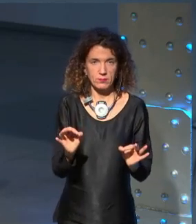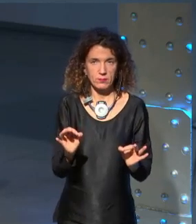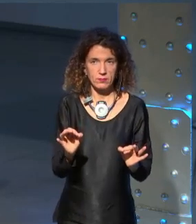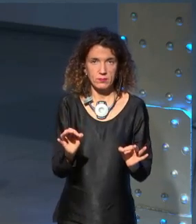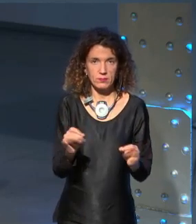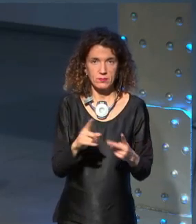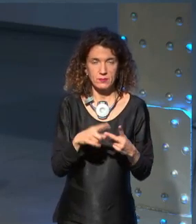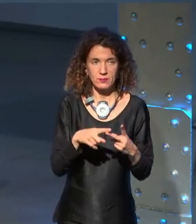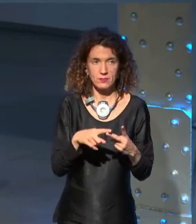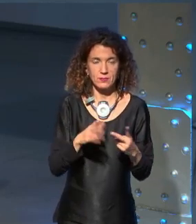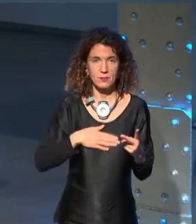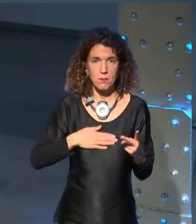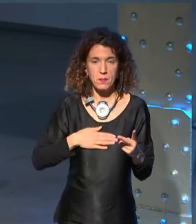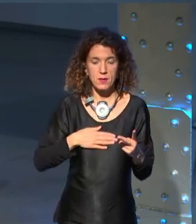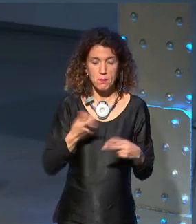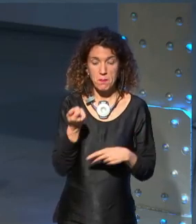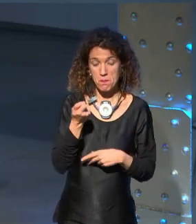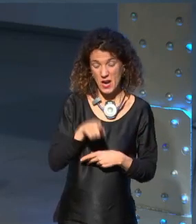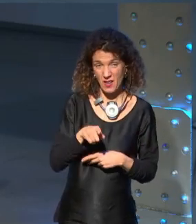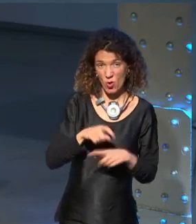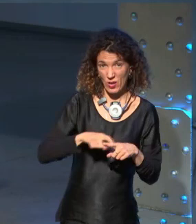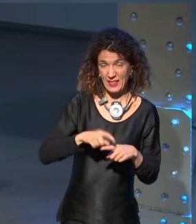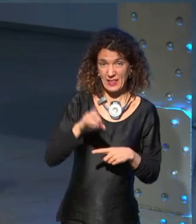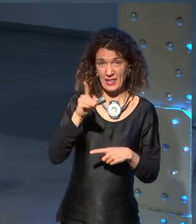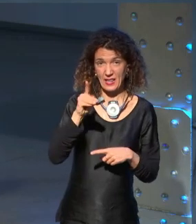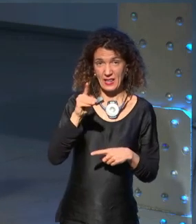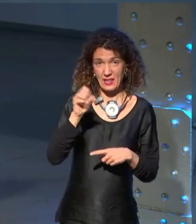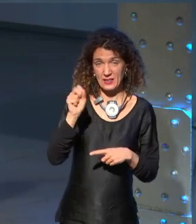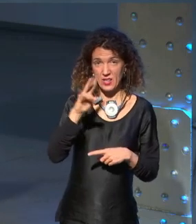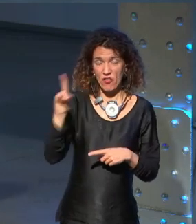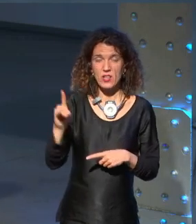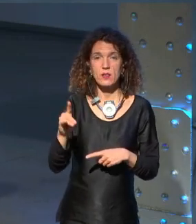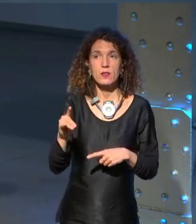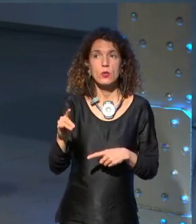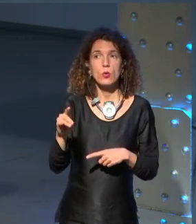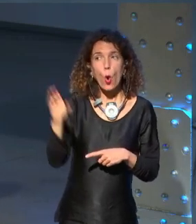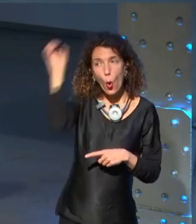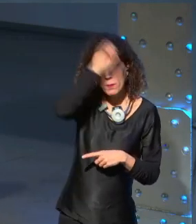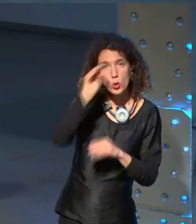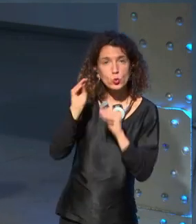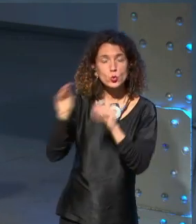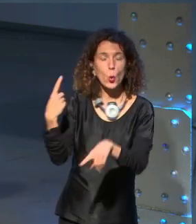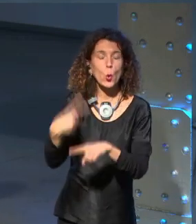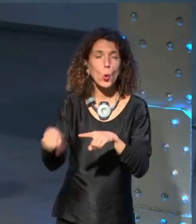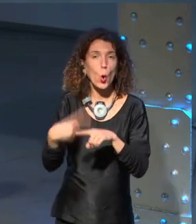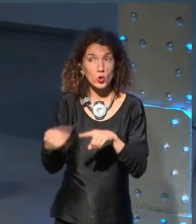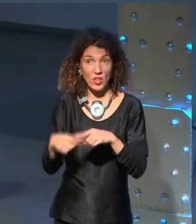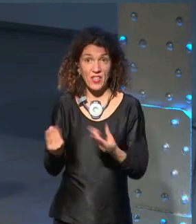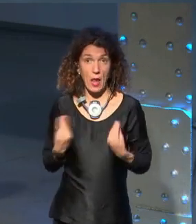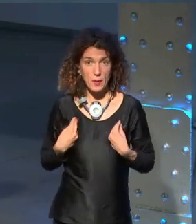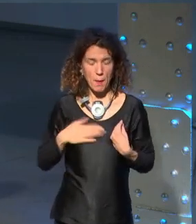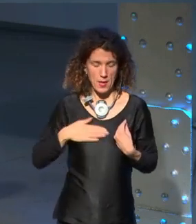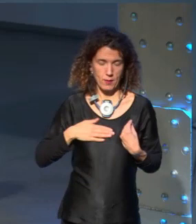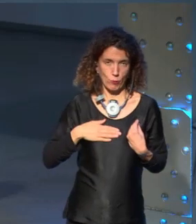Dave's basic theories, his ideas about things, yeah, those are mine. That's just a way I have of